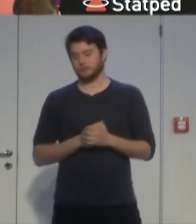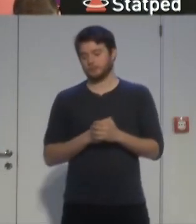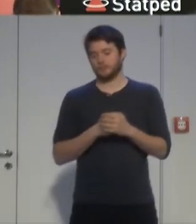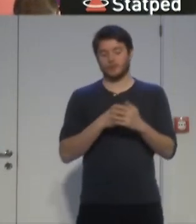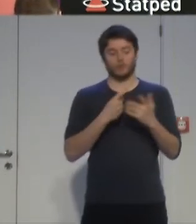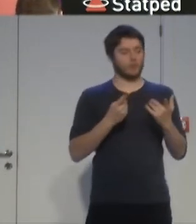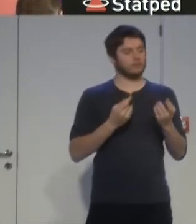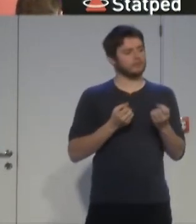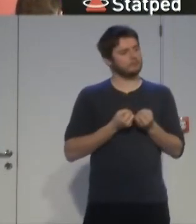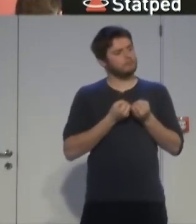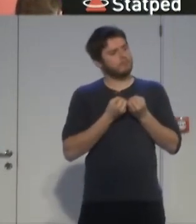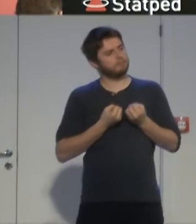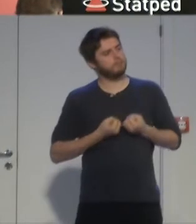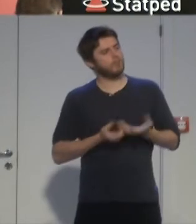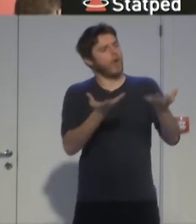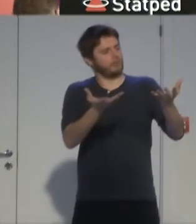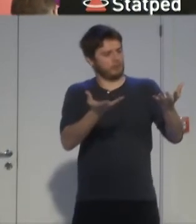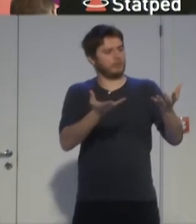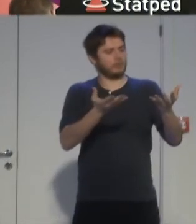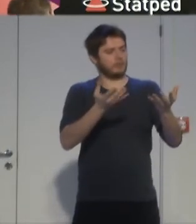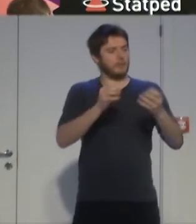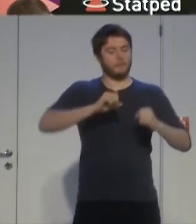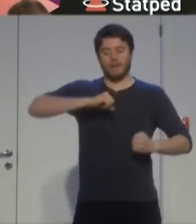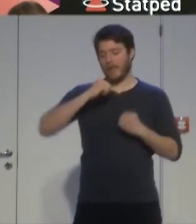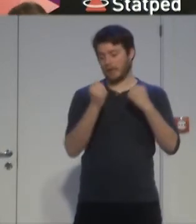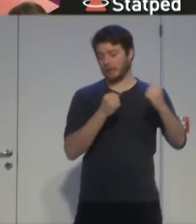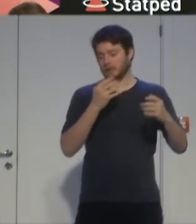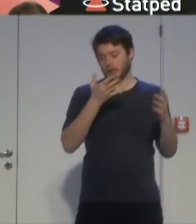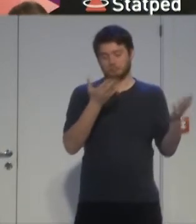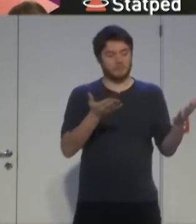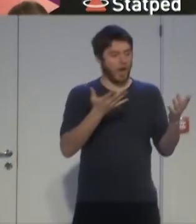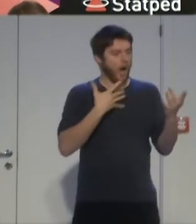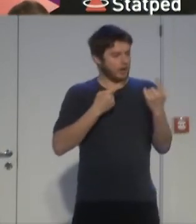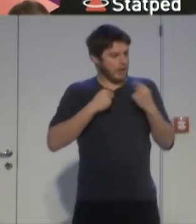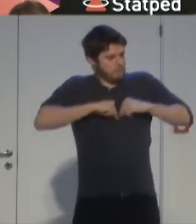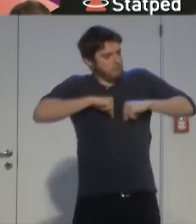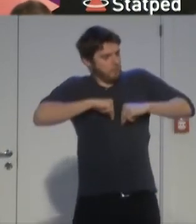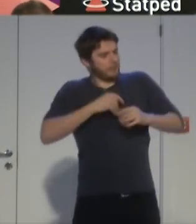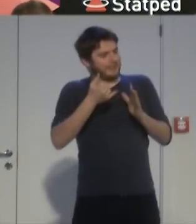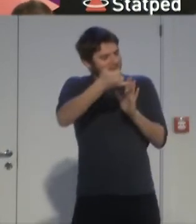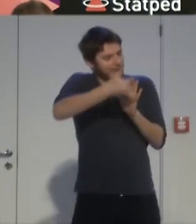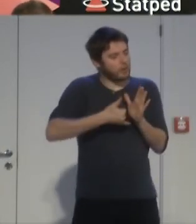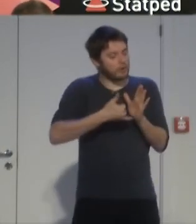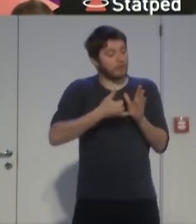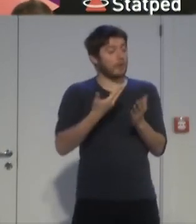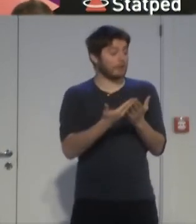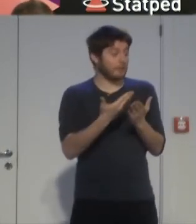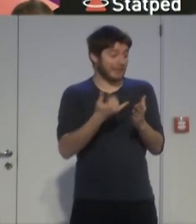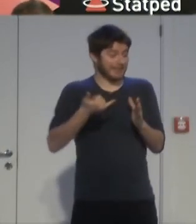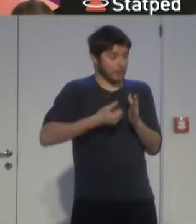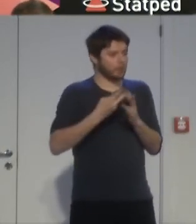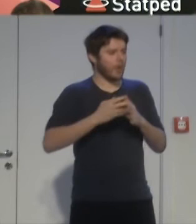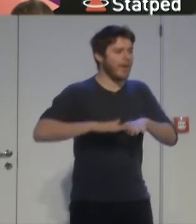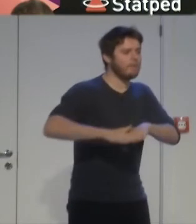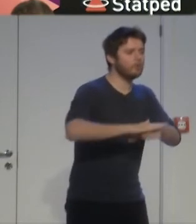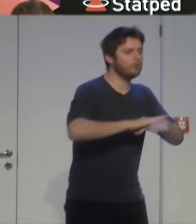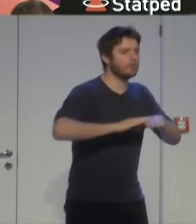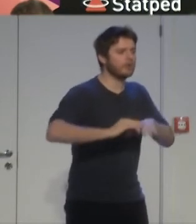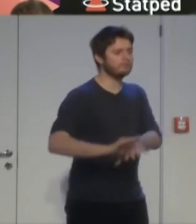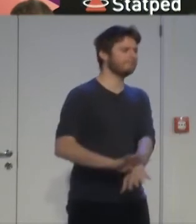embodied content, this one, for example, which includes emotion. So emotion is a very